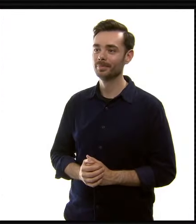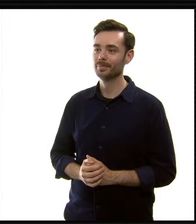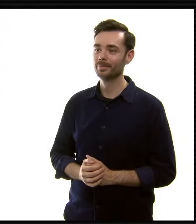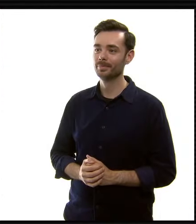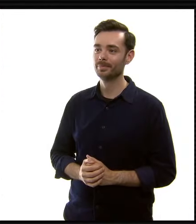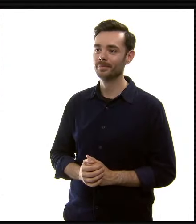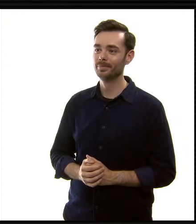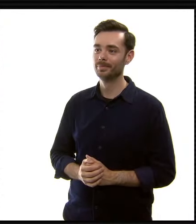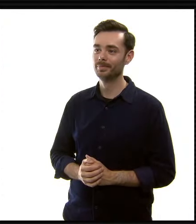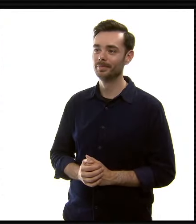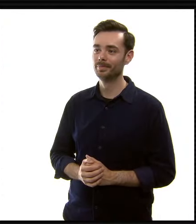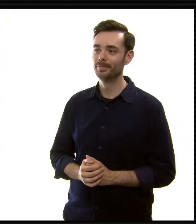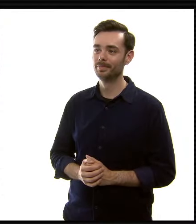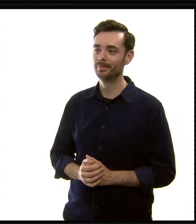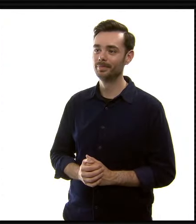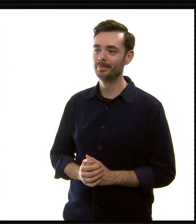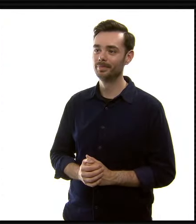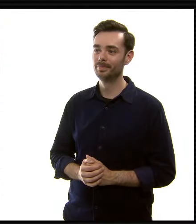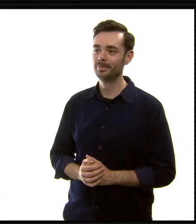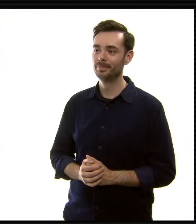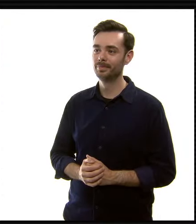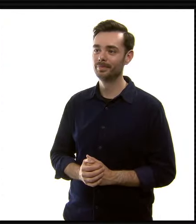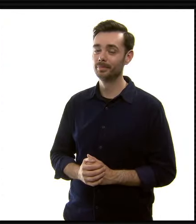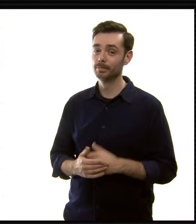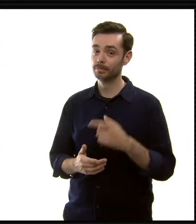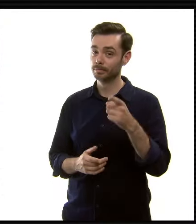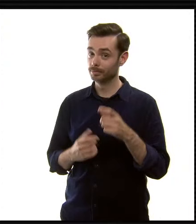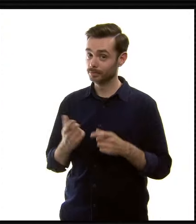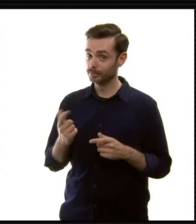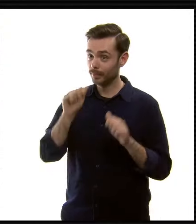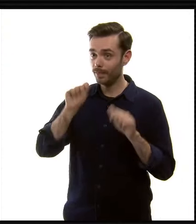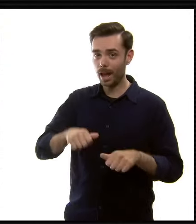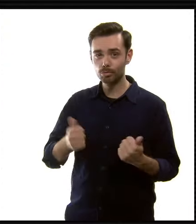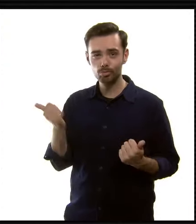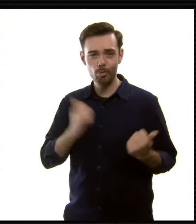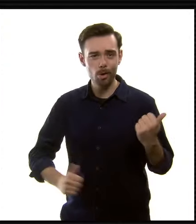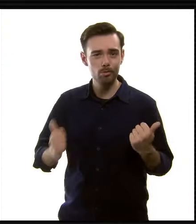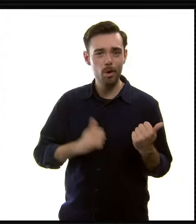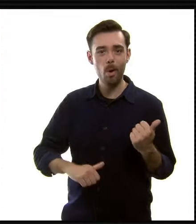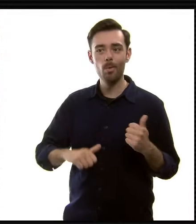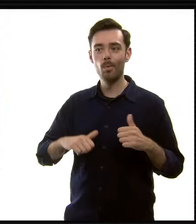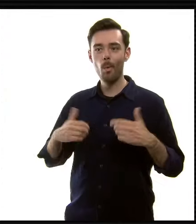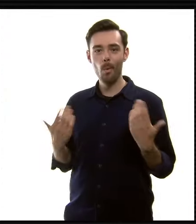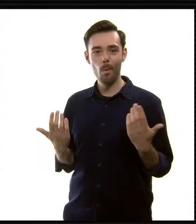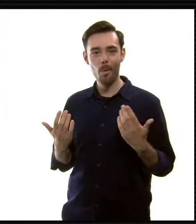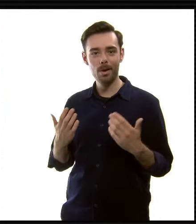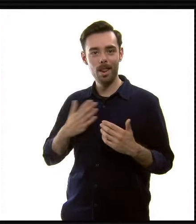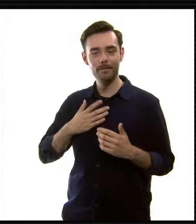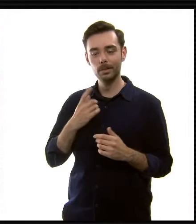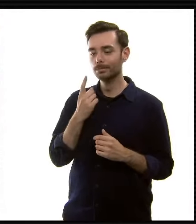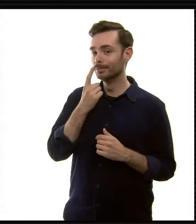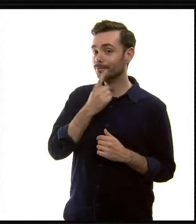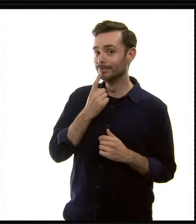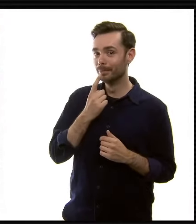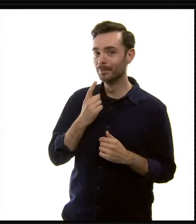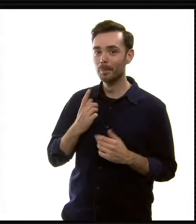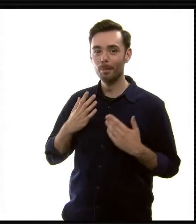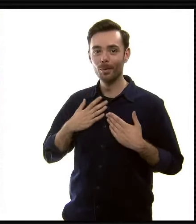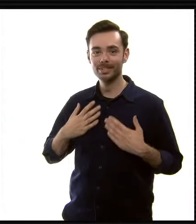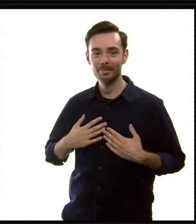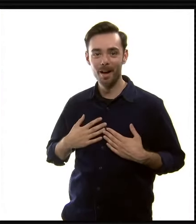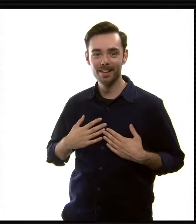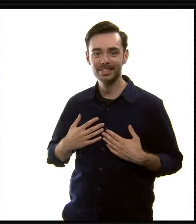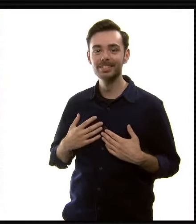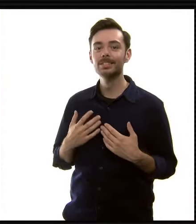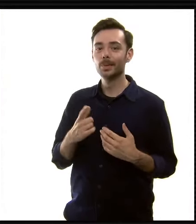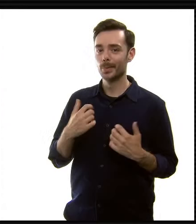And finally, fans of rock and roll or body parts, or even both, expect your excitement levels not to